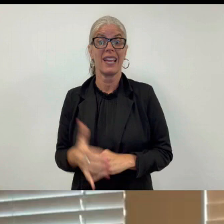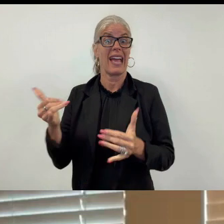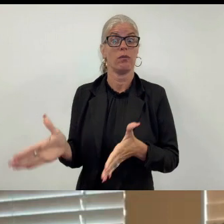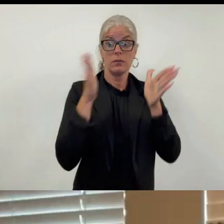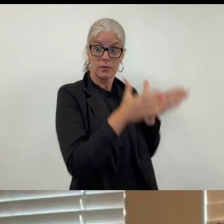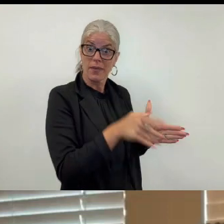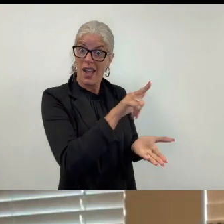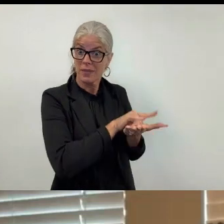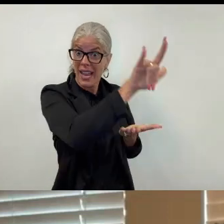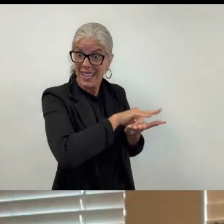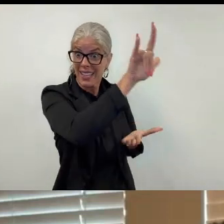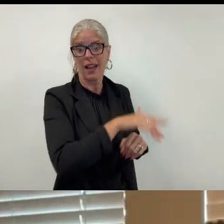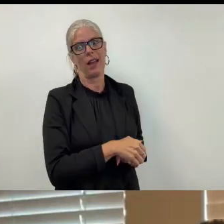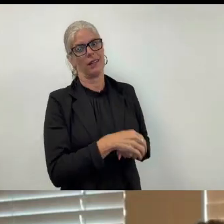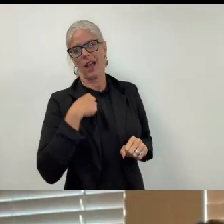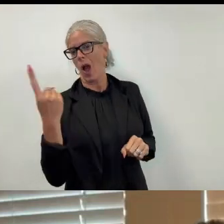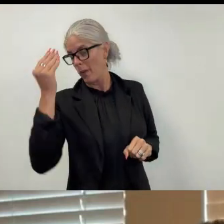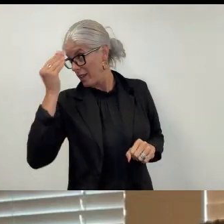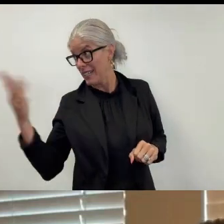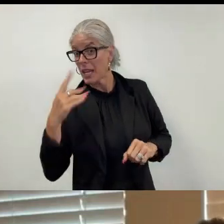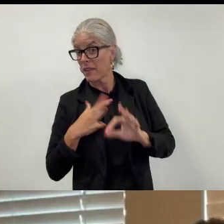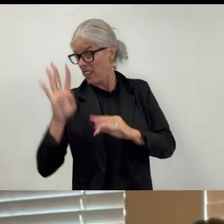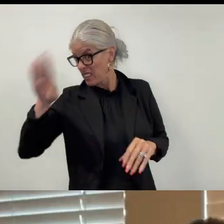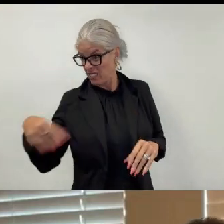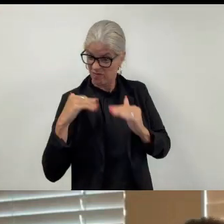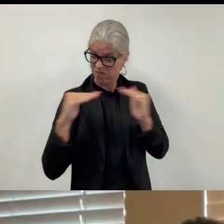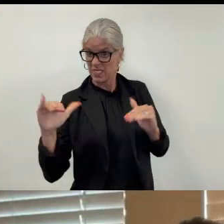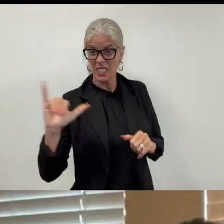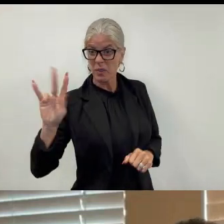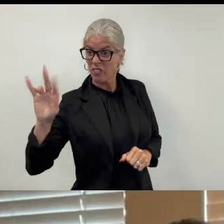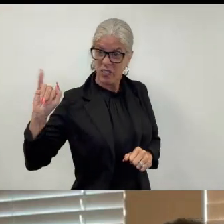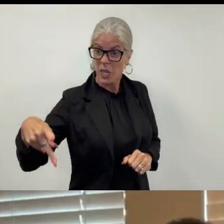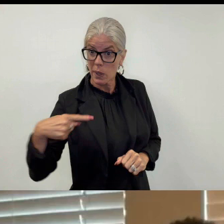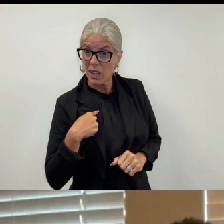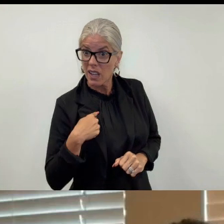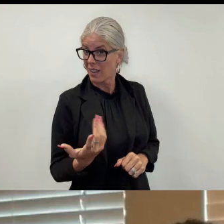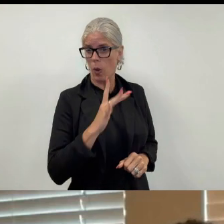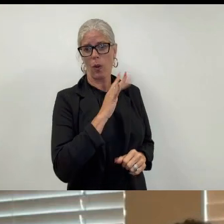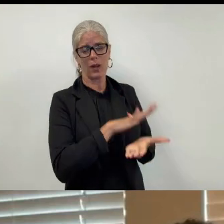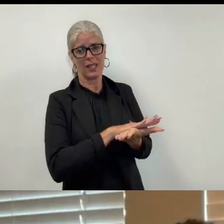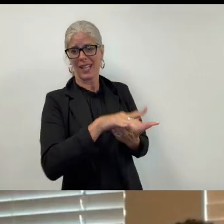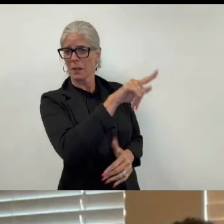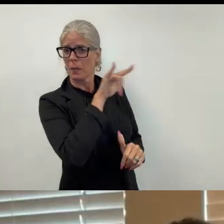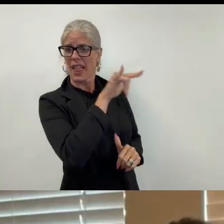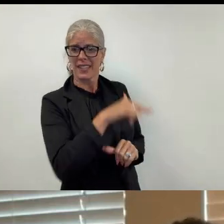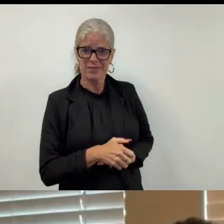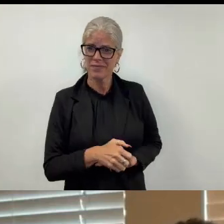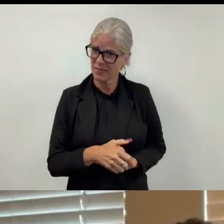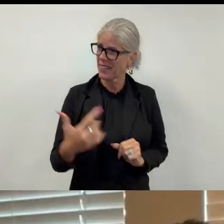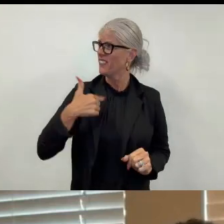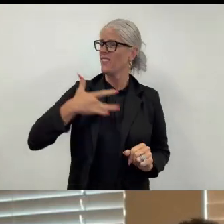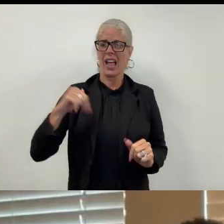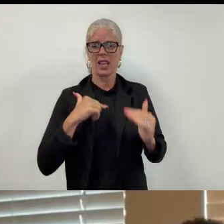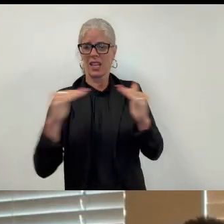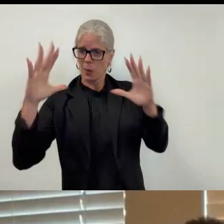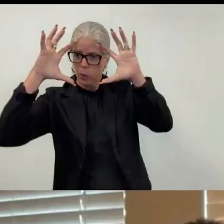comes to flying, I always make the joke with loved ones that I never feel more like a VIP than when I am in an airport. I feel like